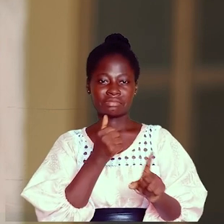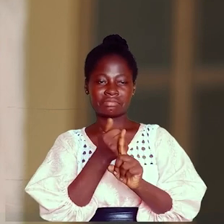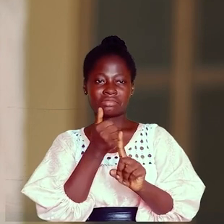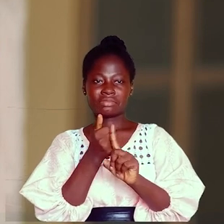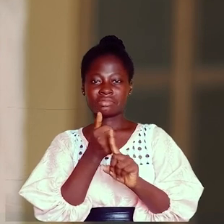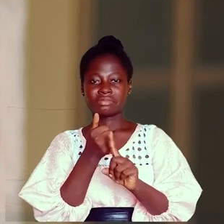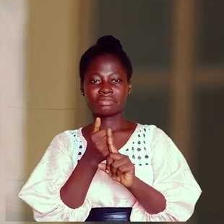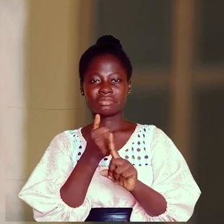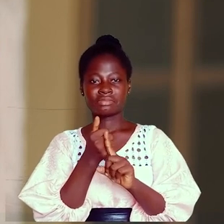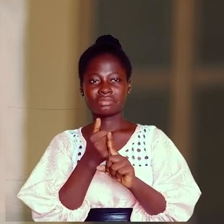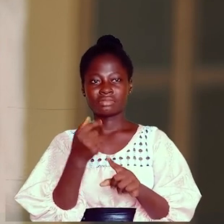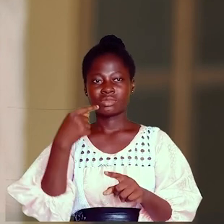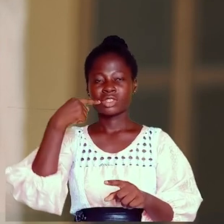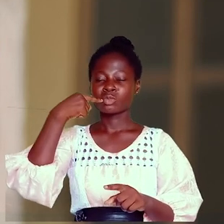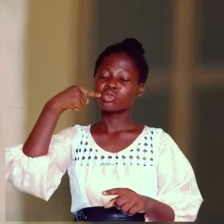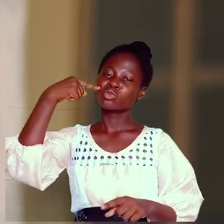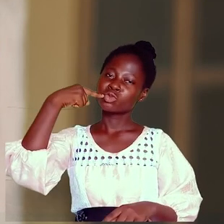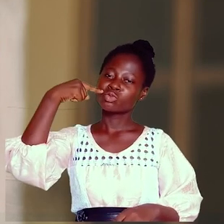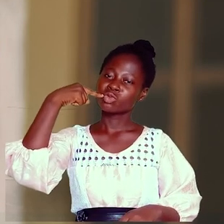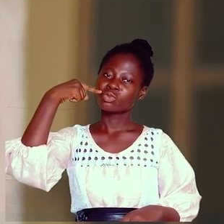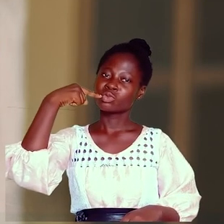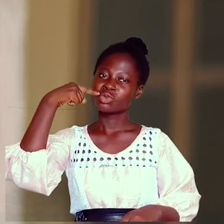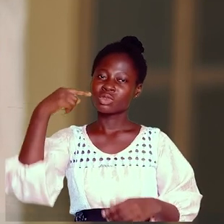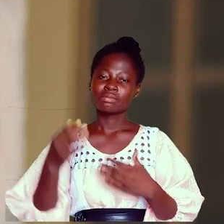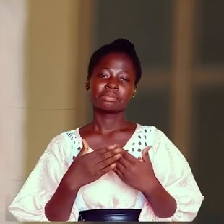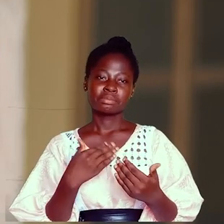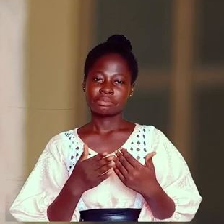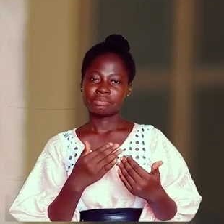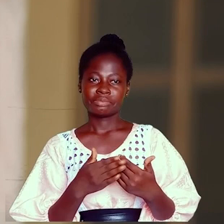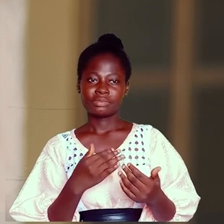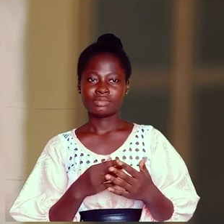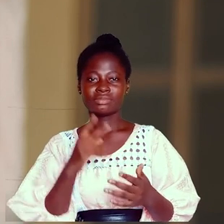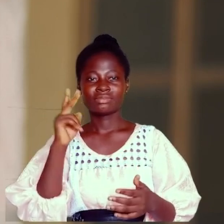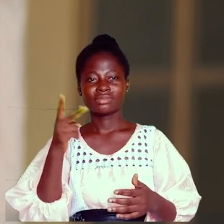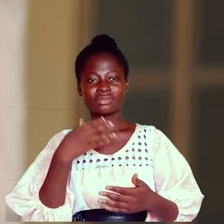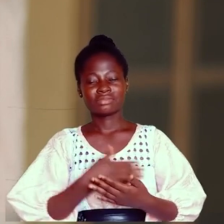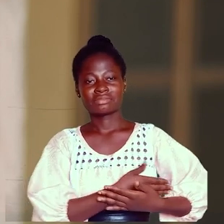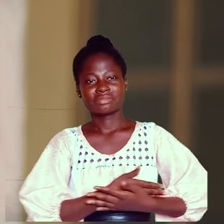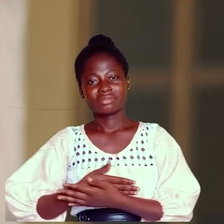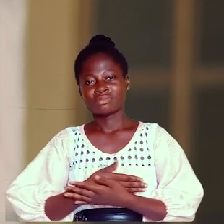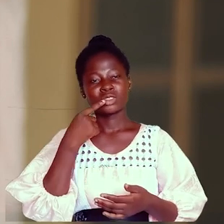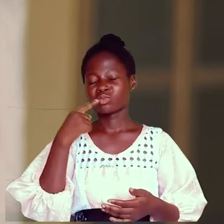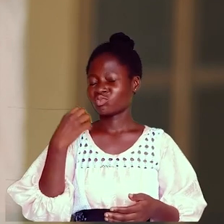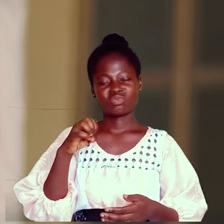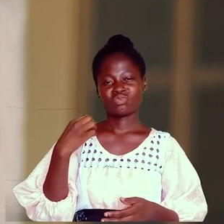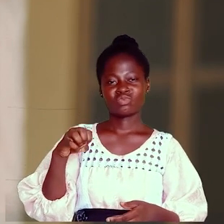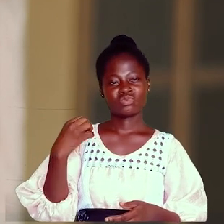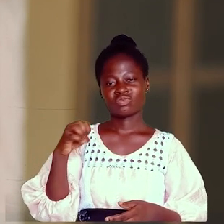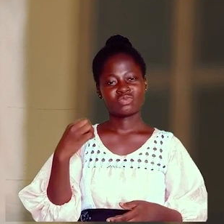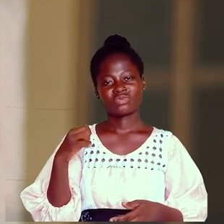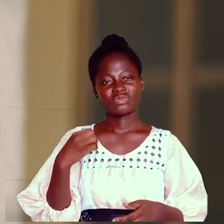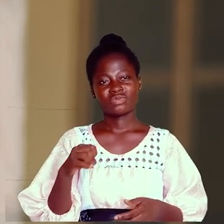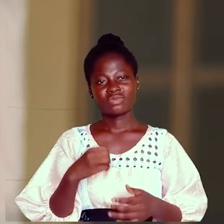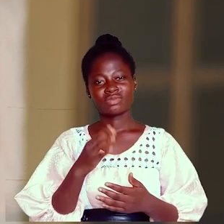he took the feeding bottle. So feeding him was easy for me. But when I gave birth to the second one, she doesn't want to